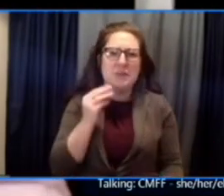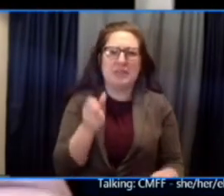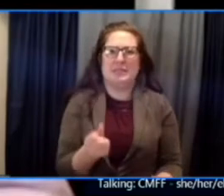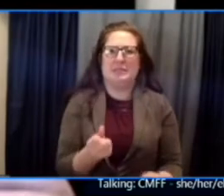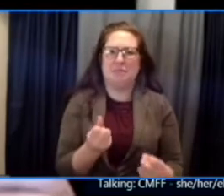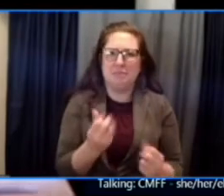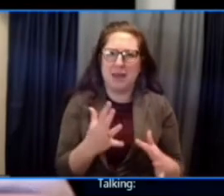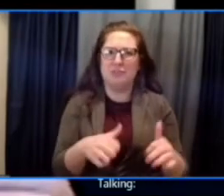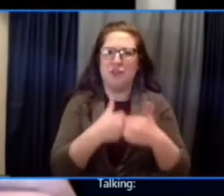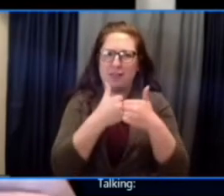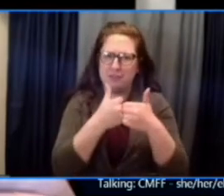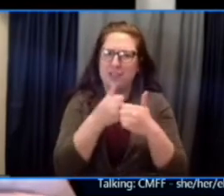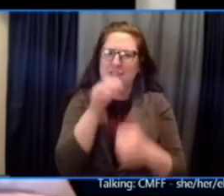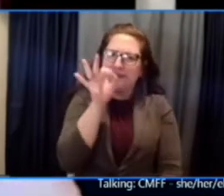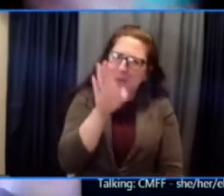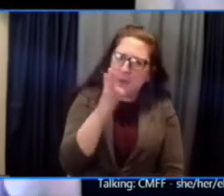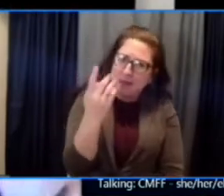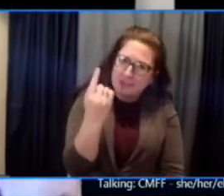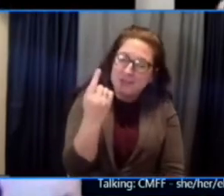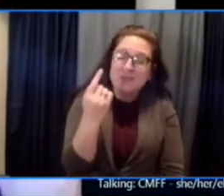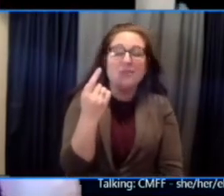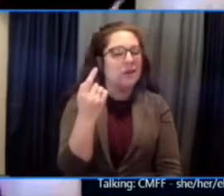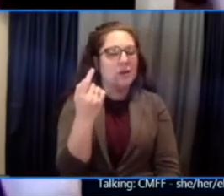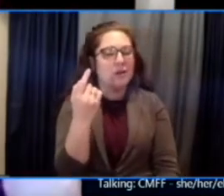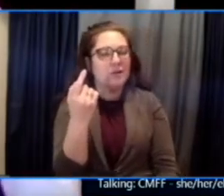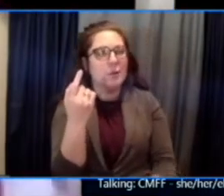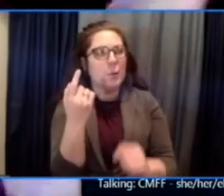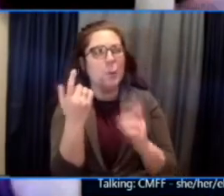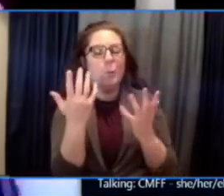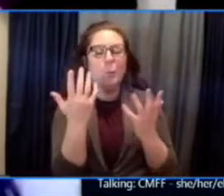I need to do. Oh yeah, I mean,